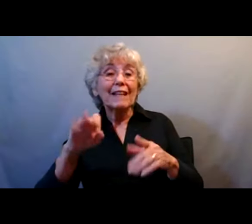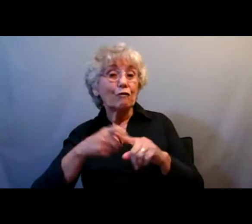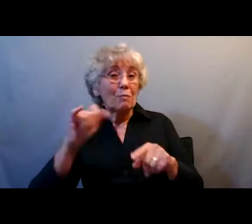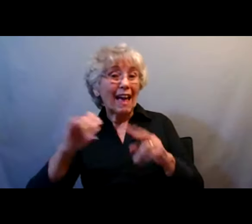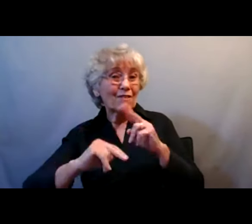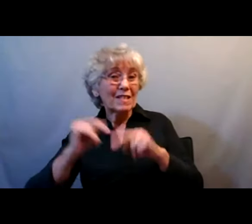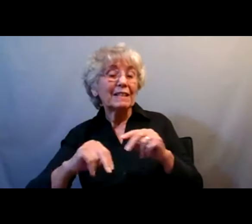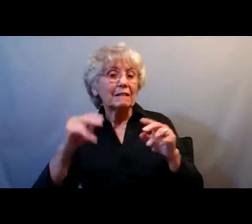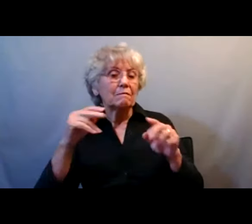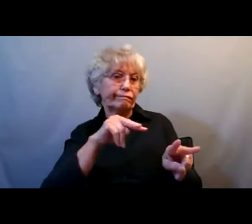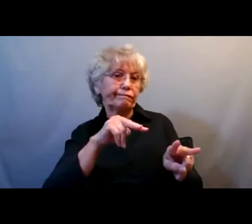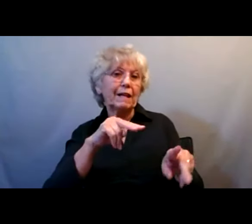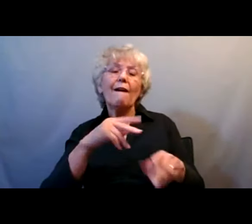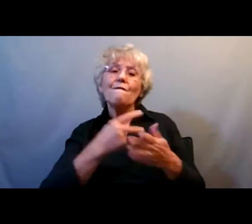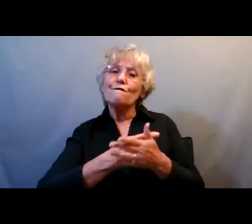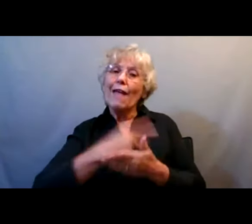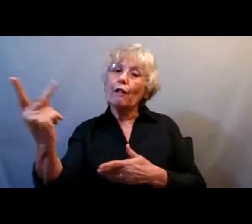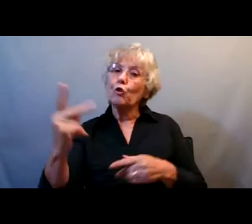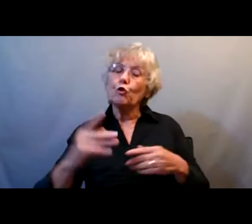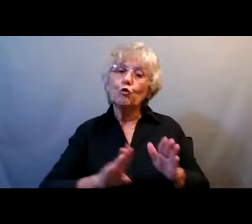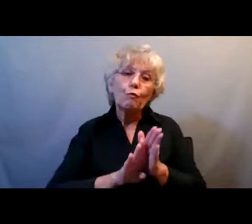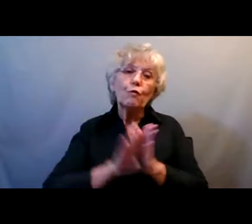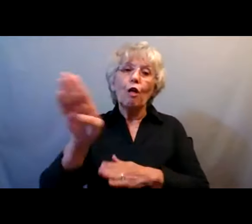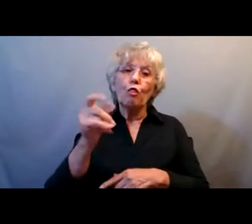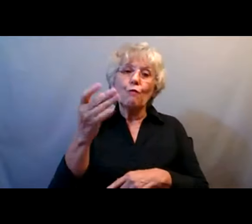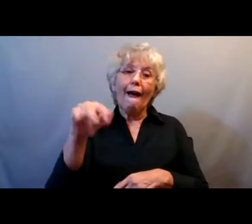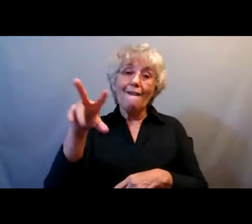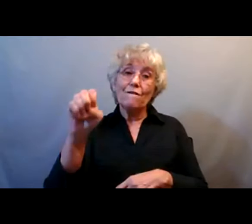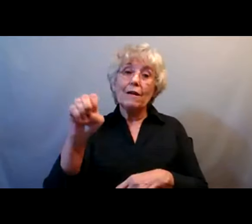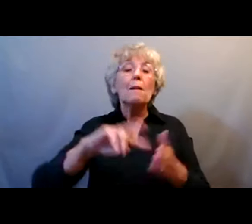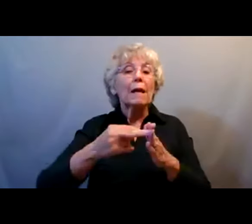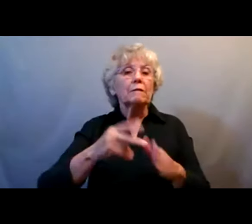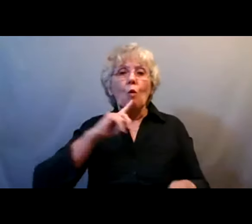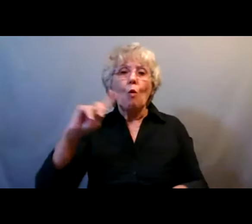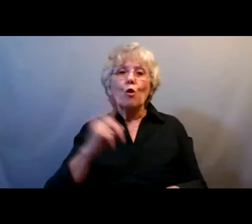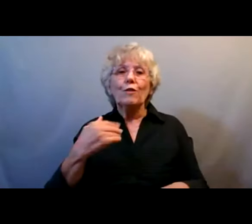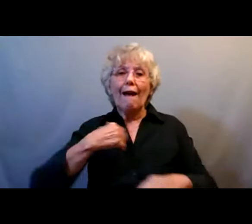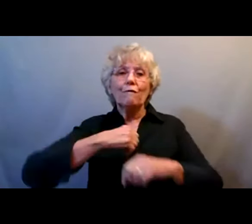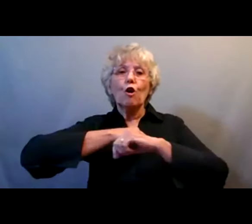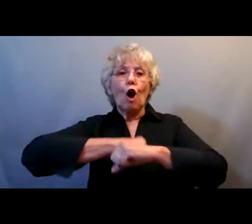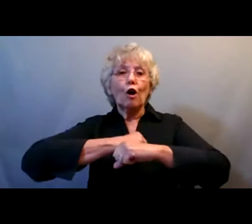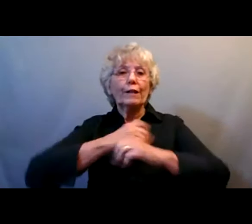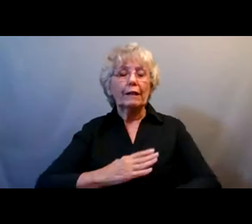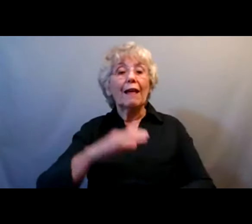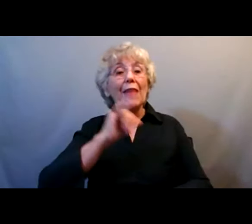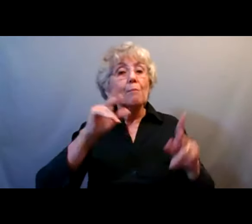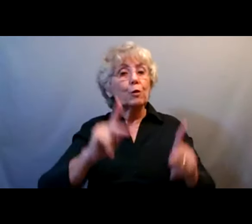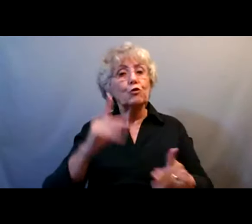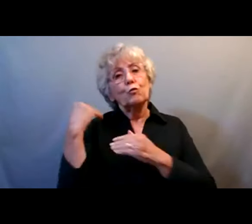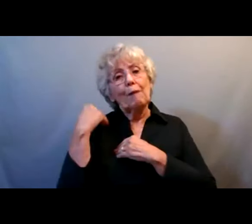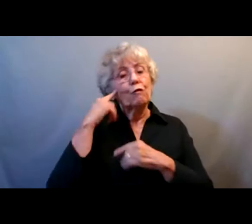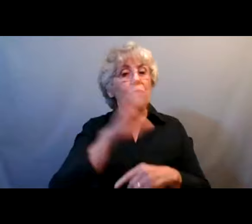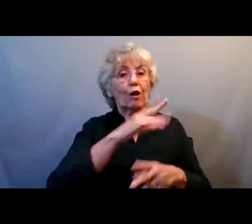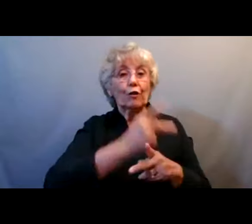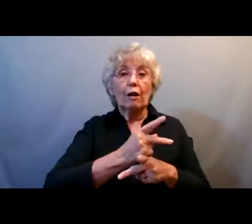was subsequently ordered to have a guardian who would actually be the person in charge of their care. And fortunately for